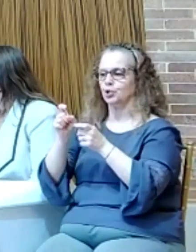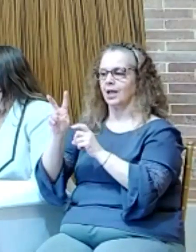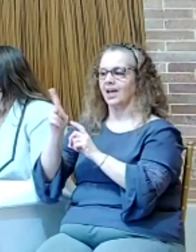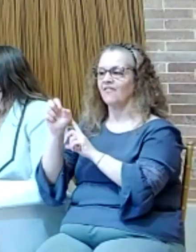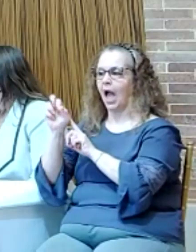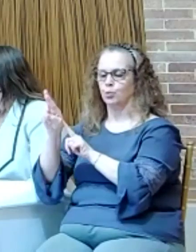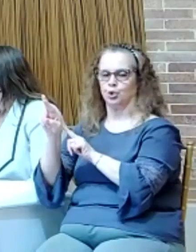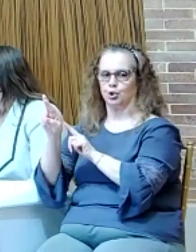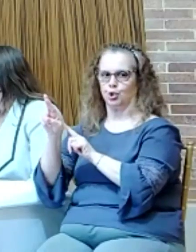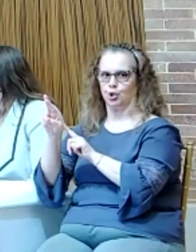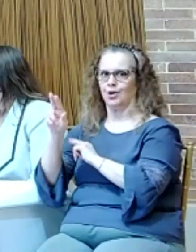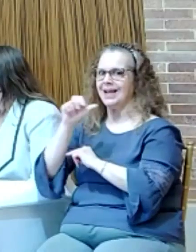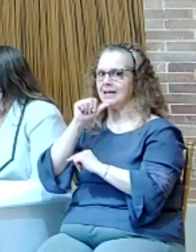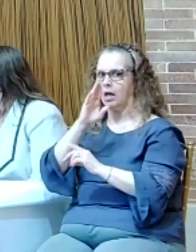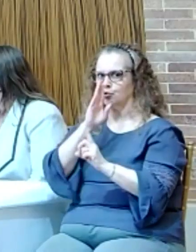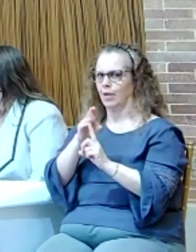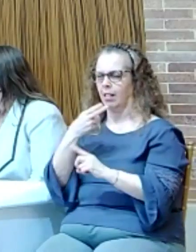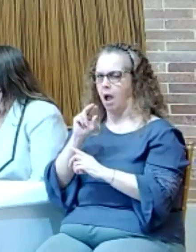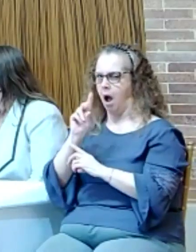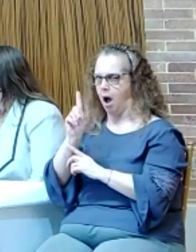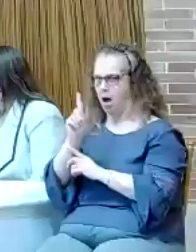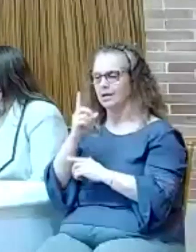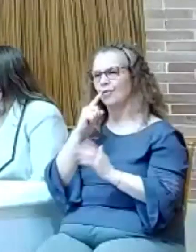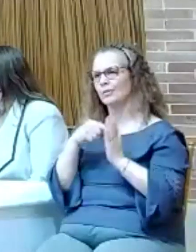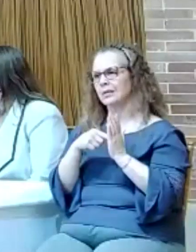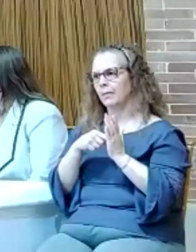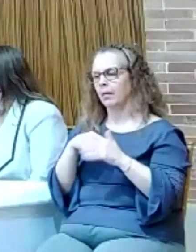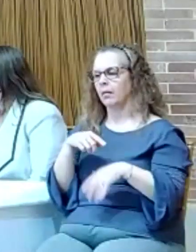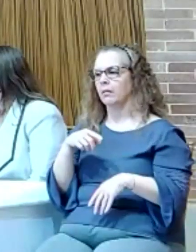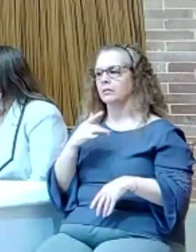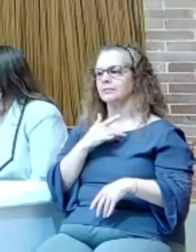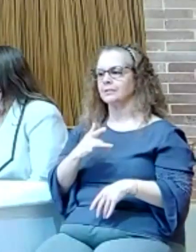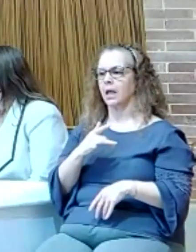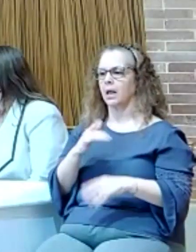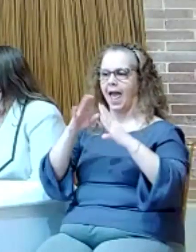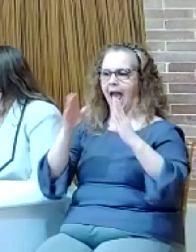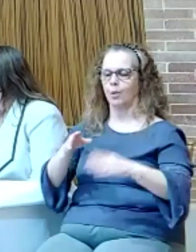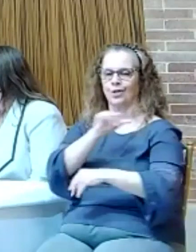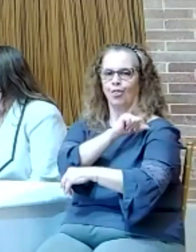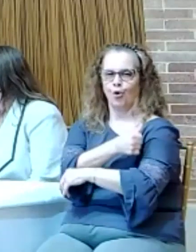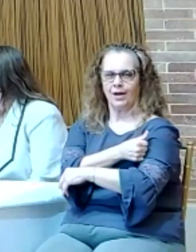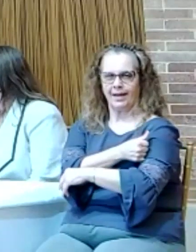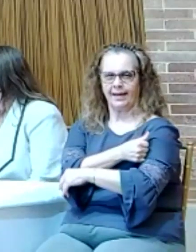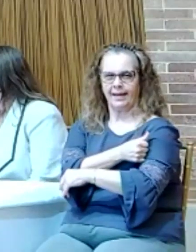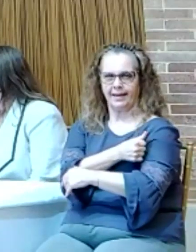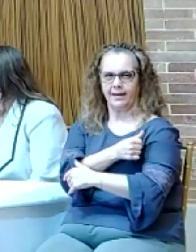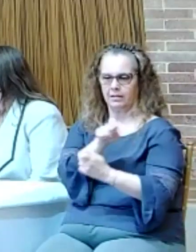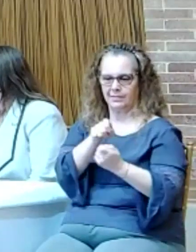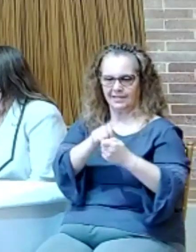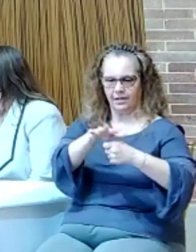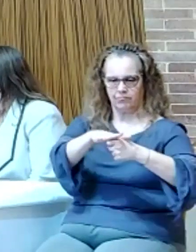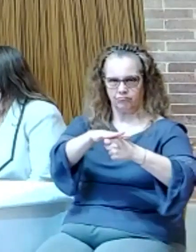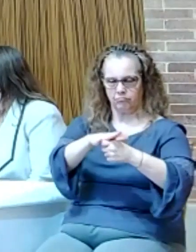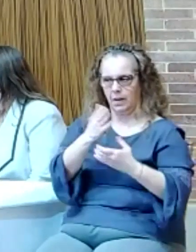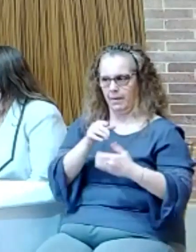necessarily directly HUD so for instance usually a Housing Authority of a particular jurisdiction might might be